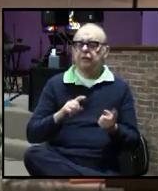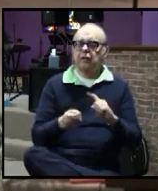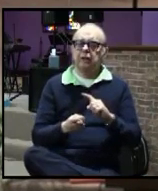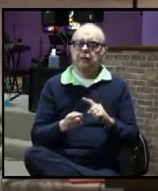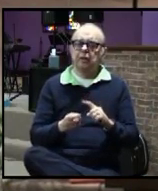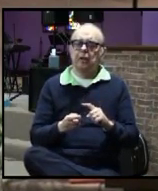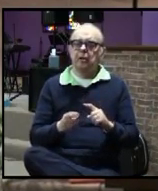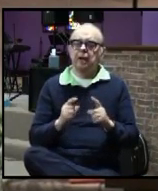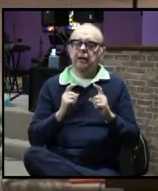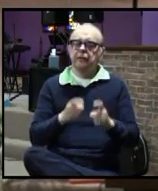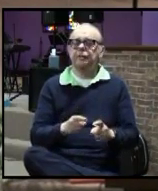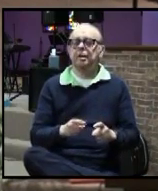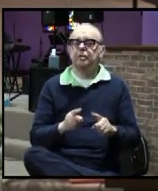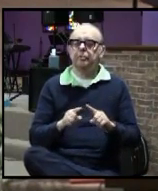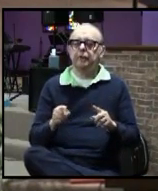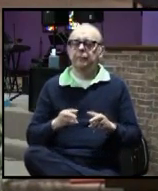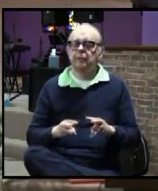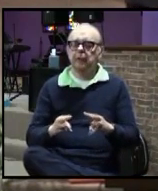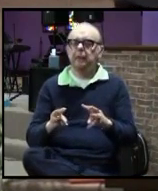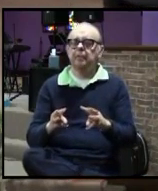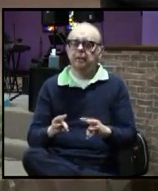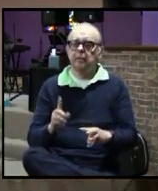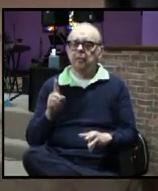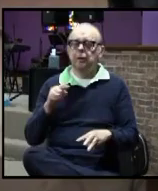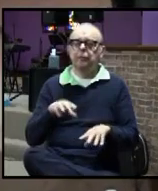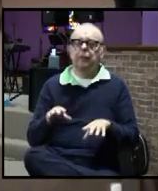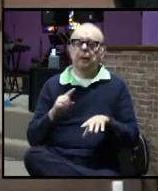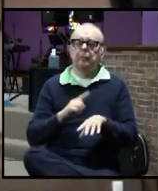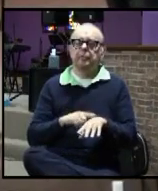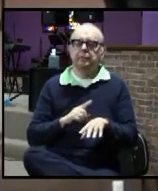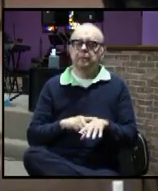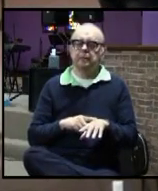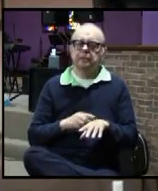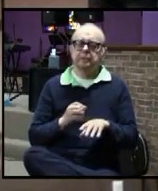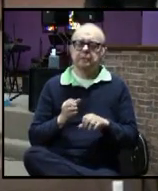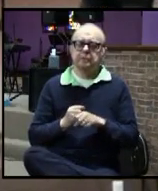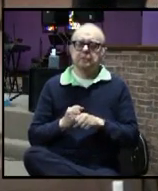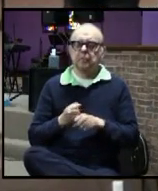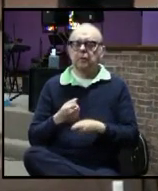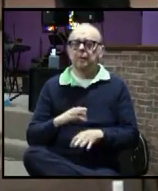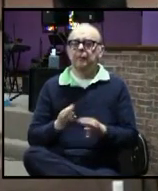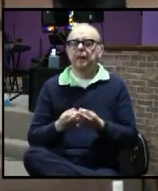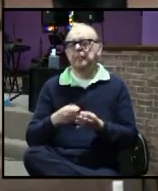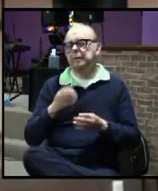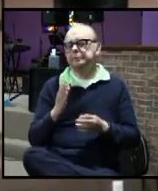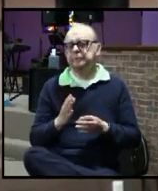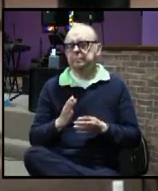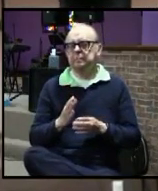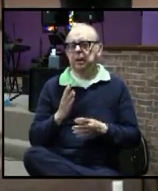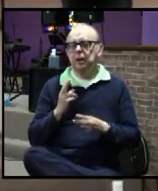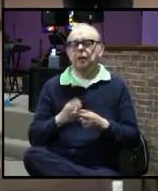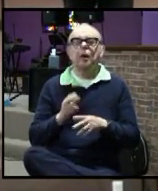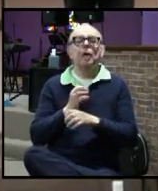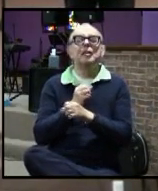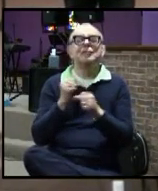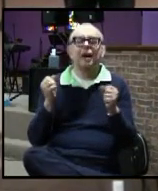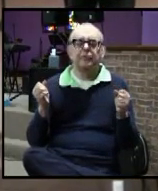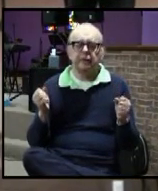God. Now, this is something that we do one time to kind of come into the family of God. This is called